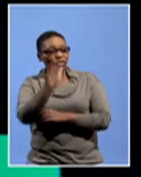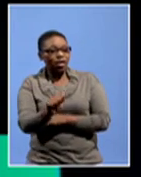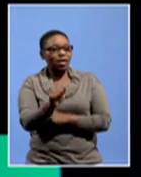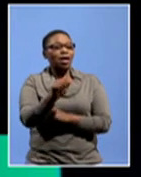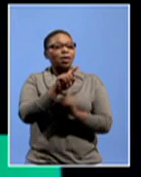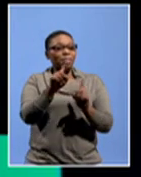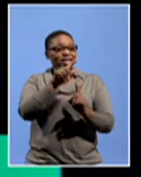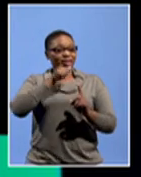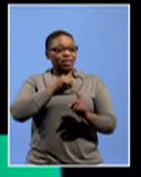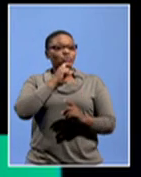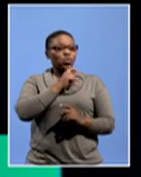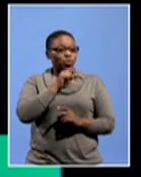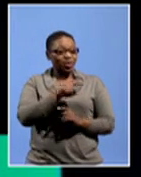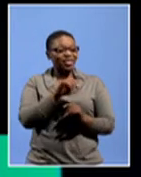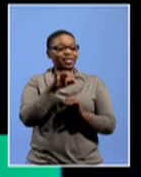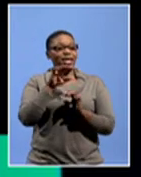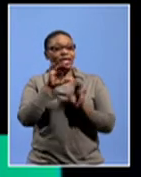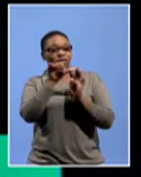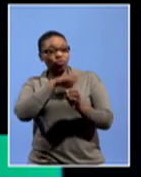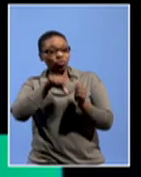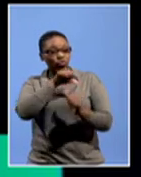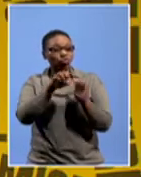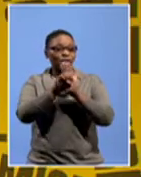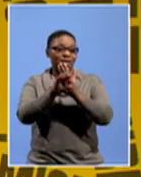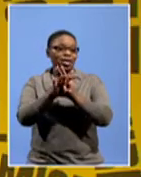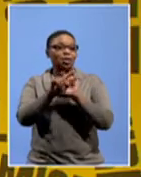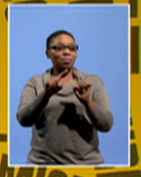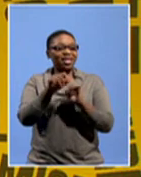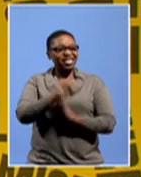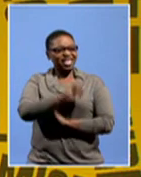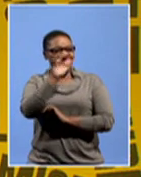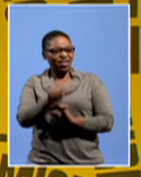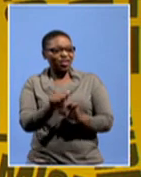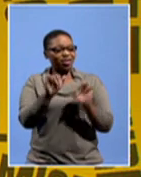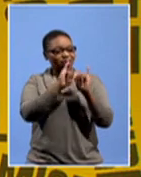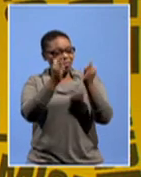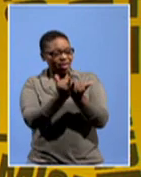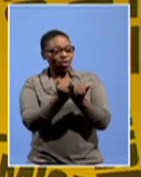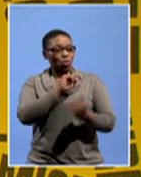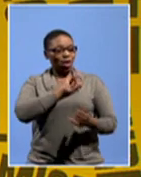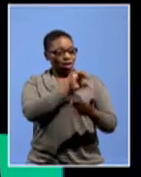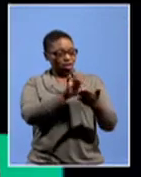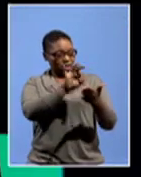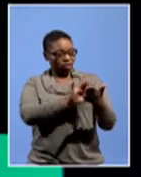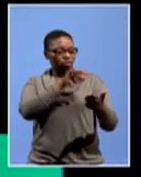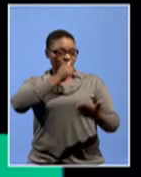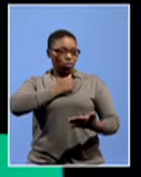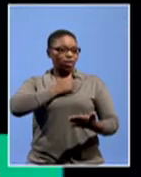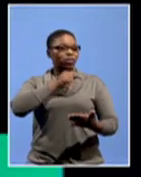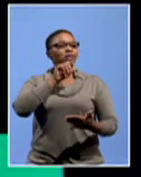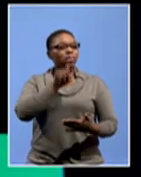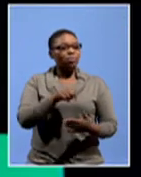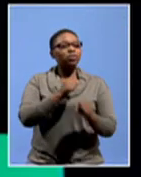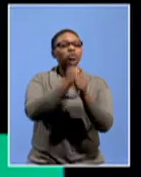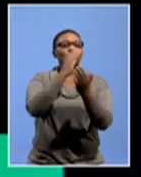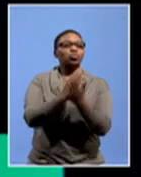thing is we're working with the platforms, but that this is a South African initiative. It's about saying these are our elections. We need to make sure that we can deal